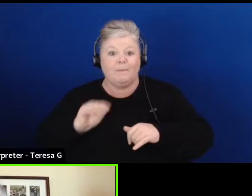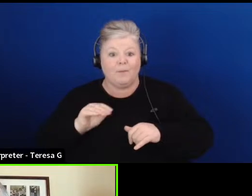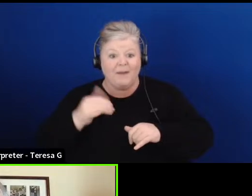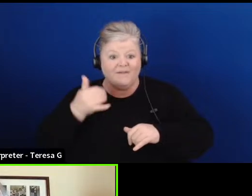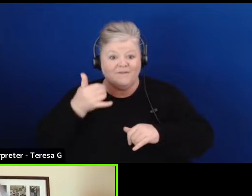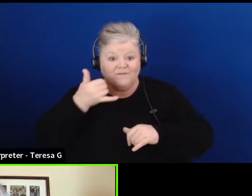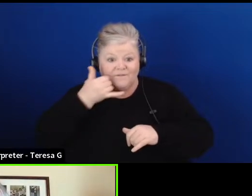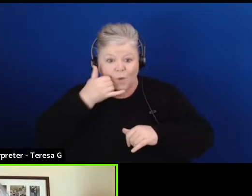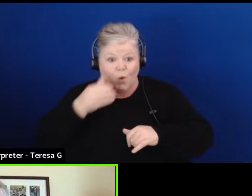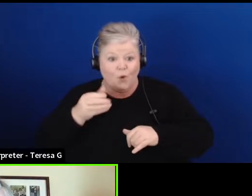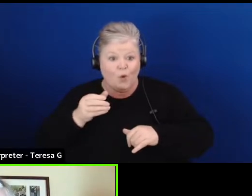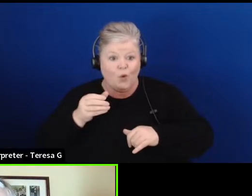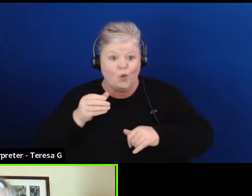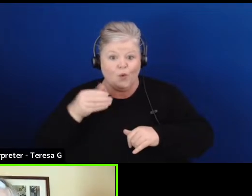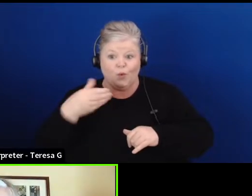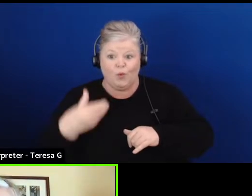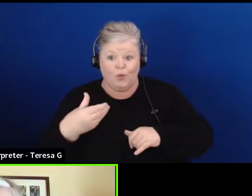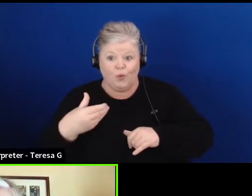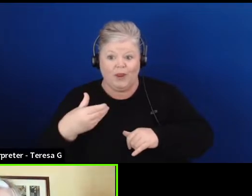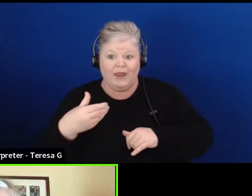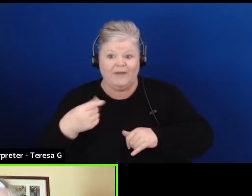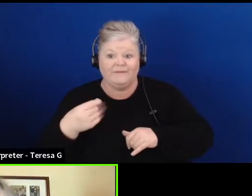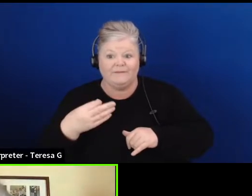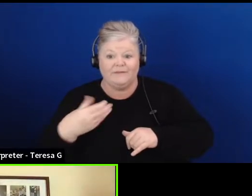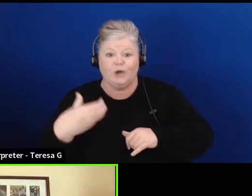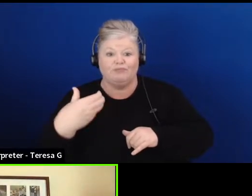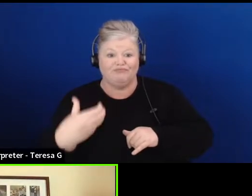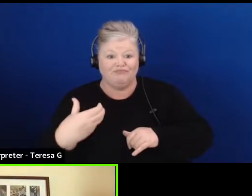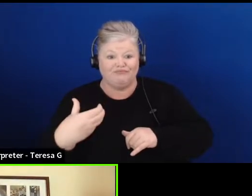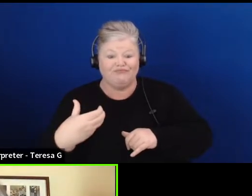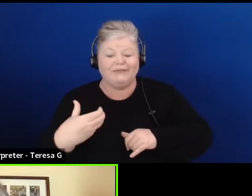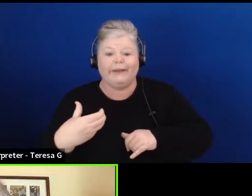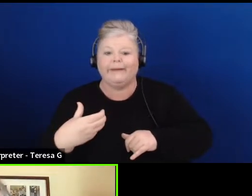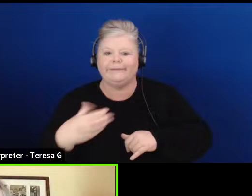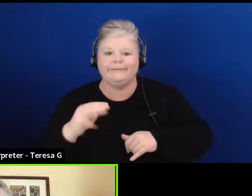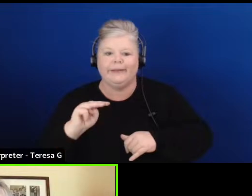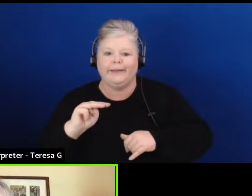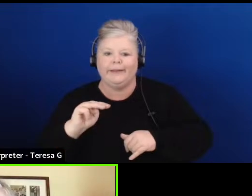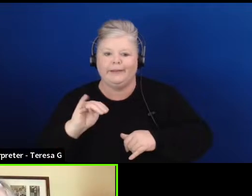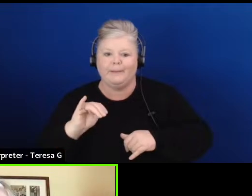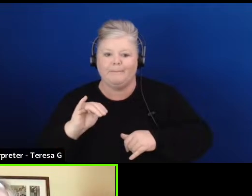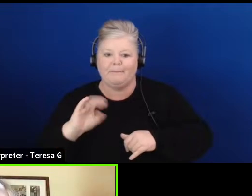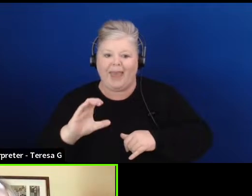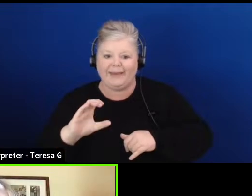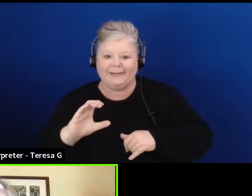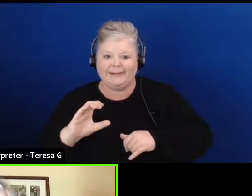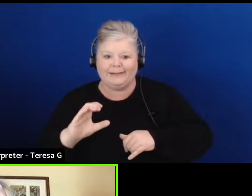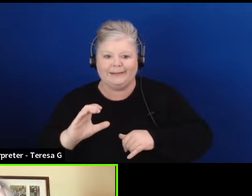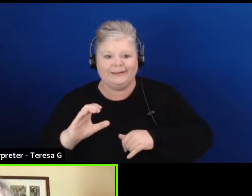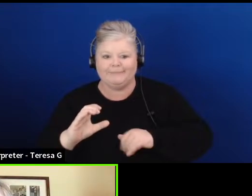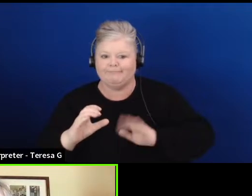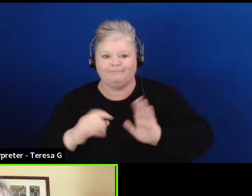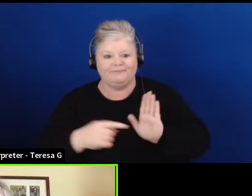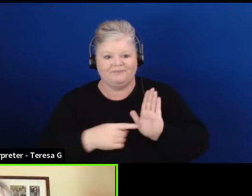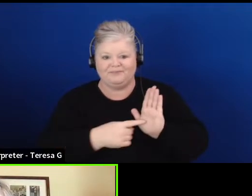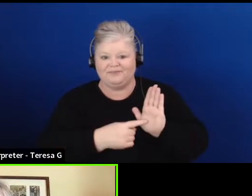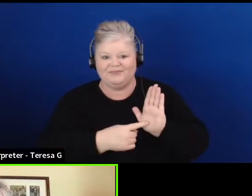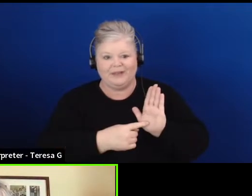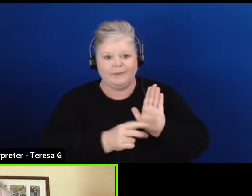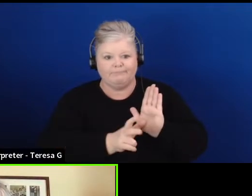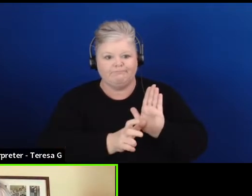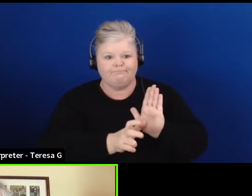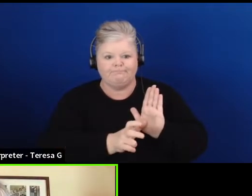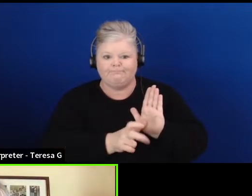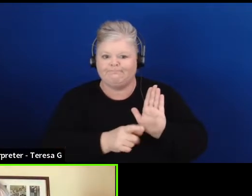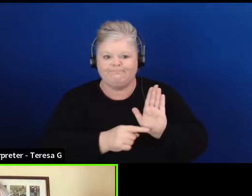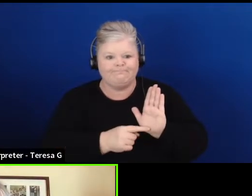I put it vertically, the microphones get, you can't hear as well. The hearing people will